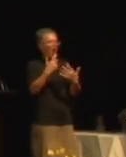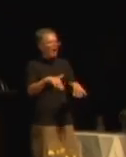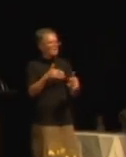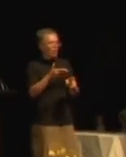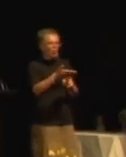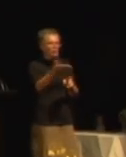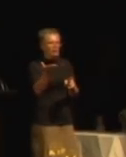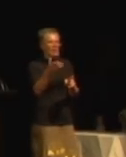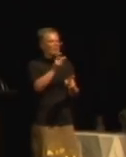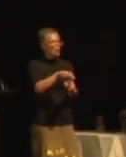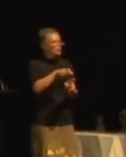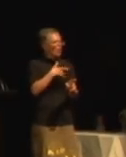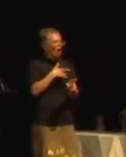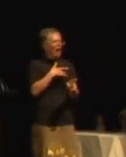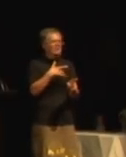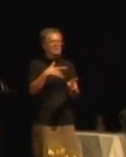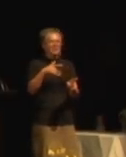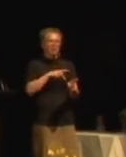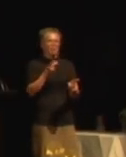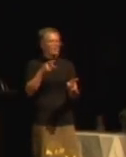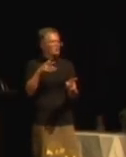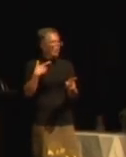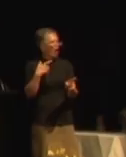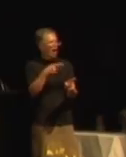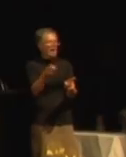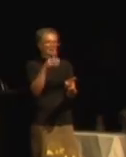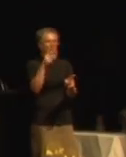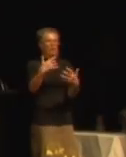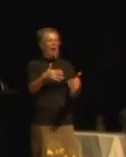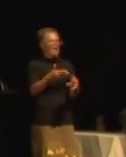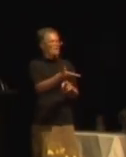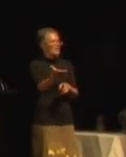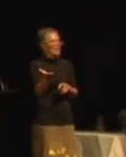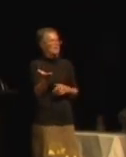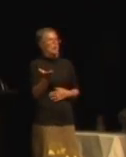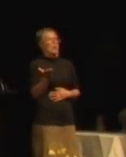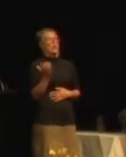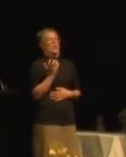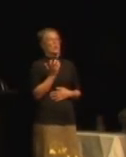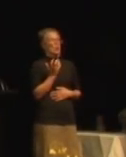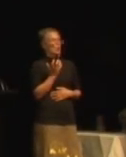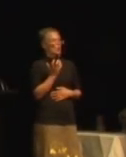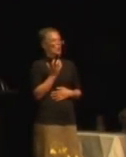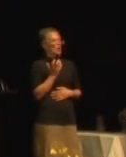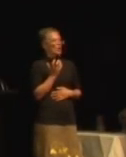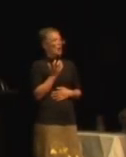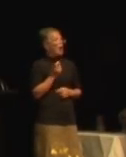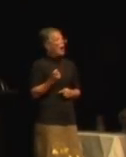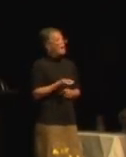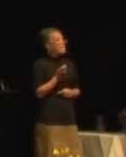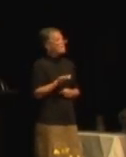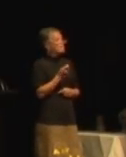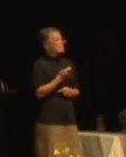lives. There are ethical issues with digitizing collections like this. Consenting to a porn shoot that would be in a queer